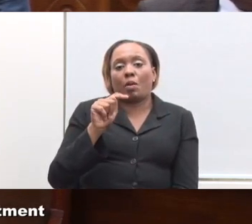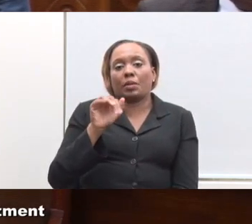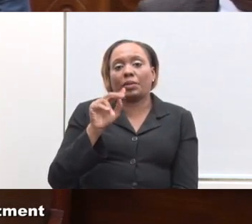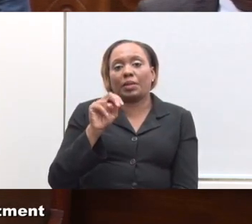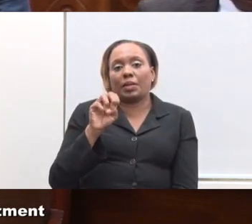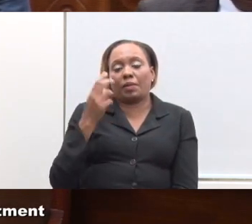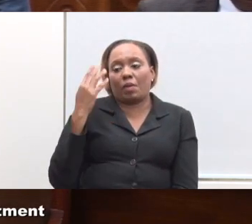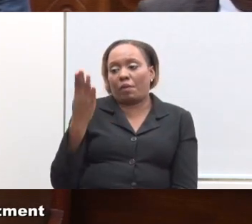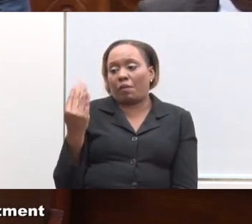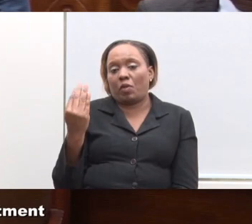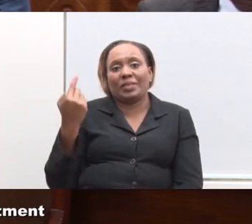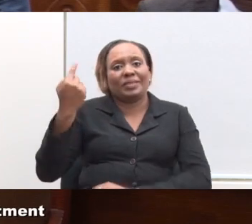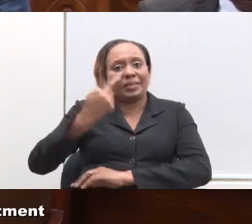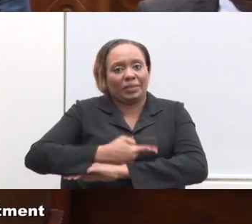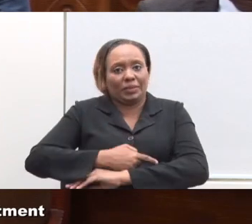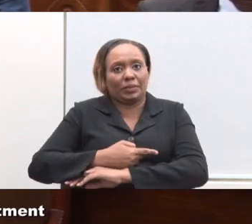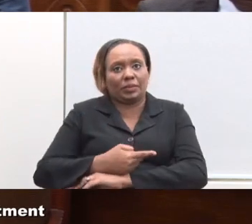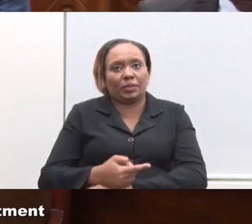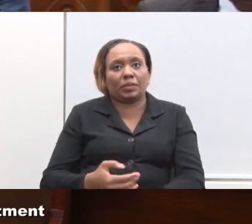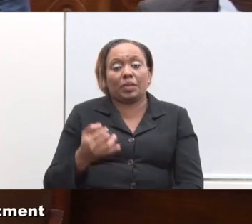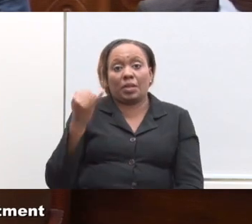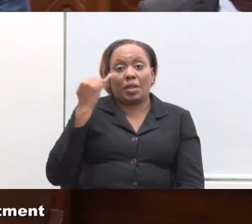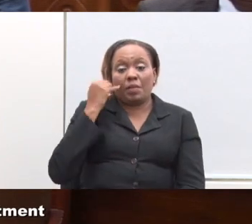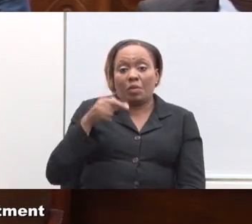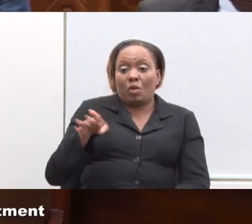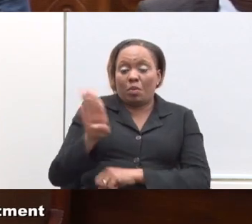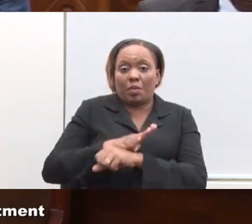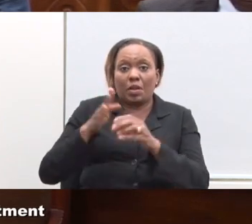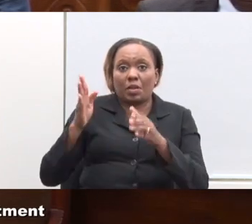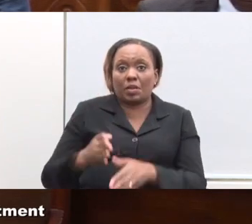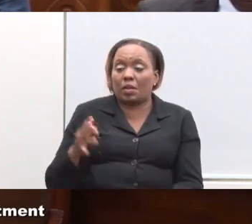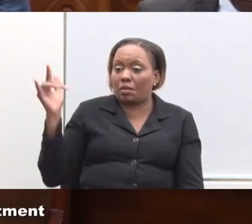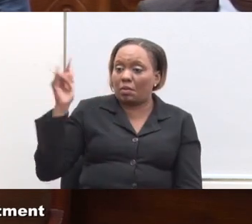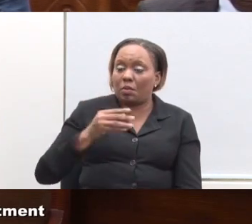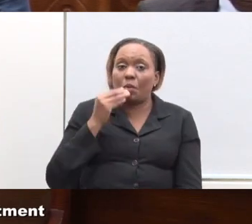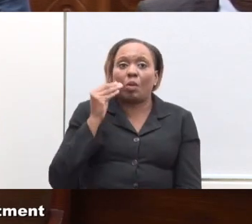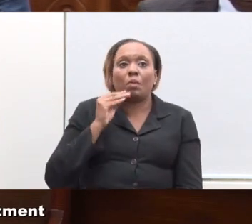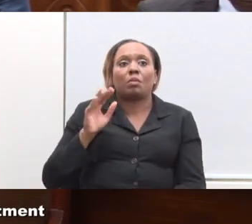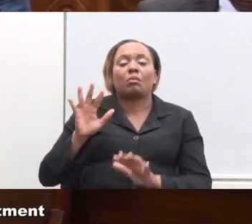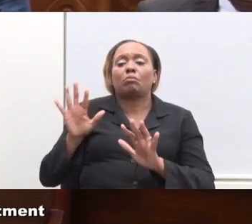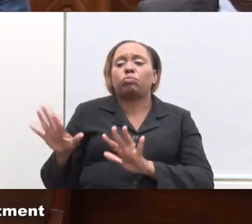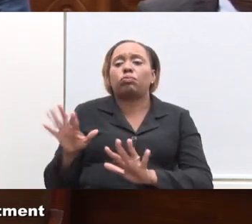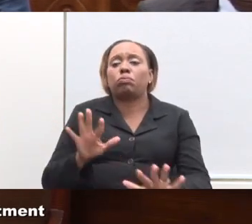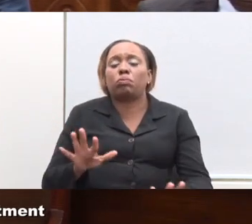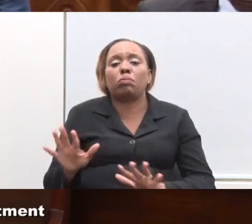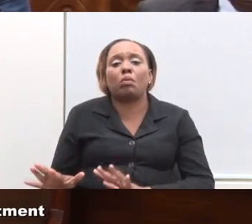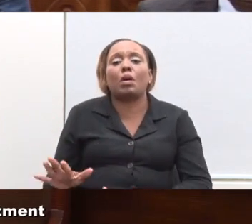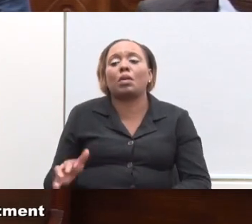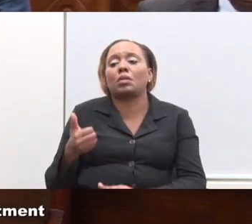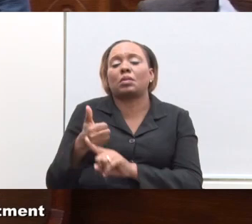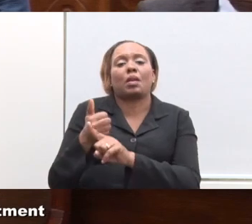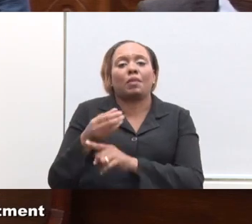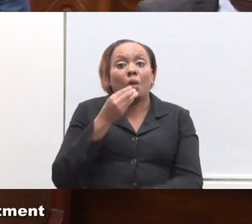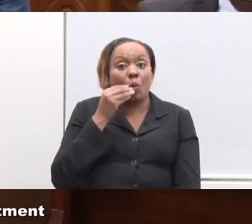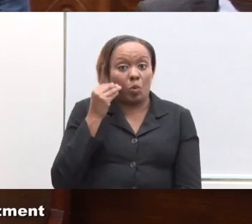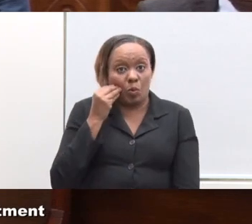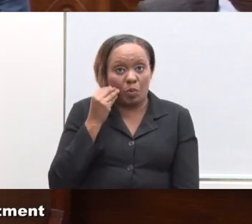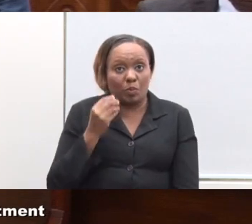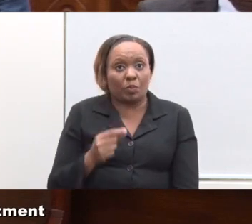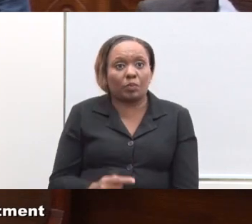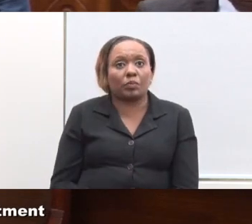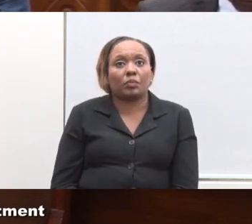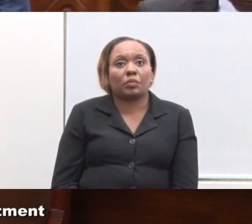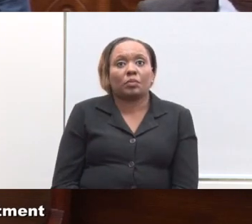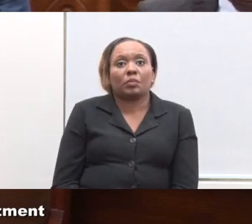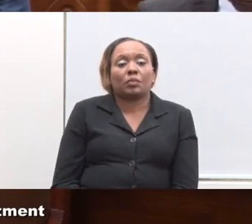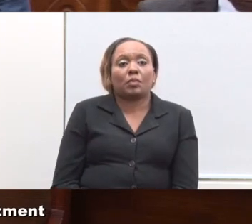back home, if you're Bajan, relax yourself at home. The Ministry of Health has been doing the self-quarantining for about